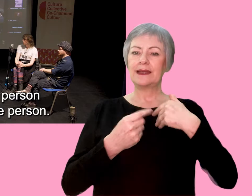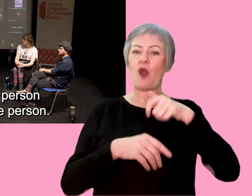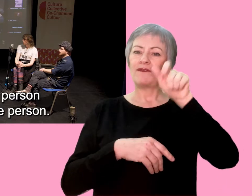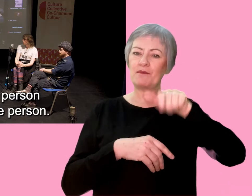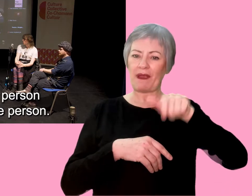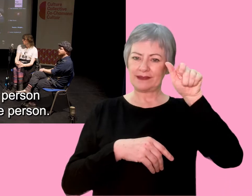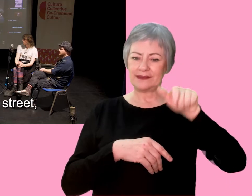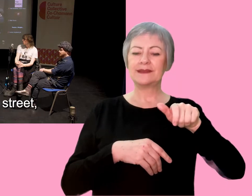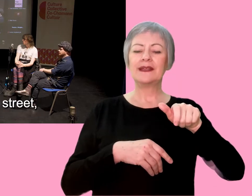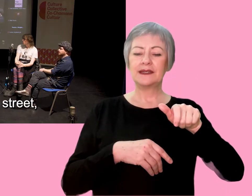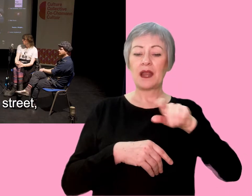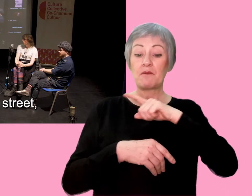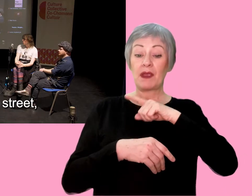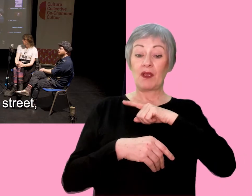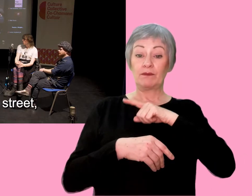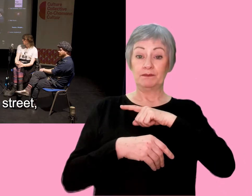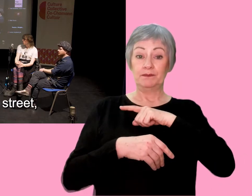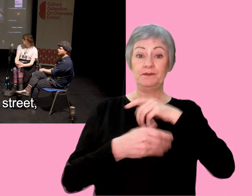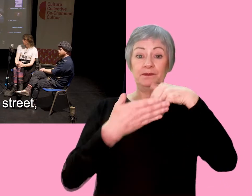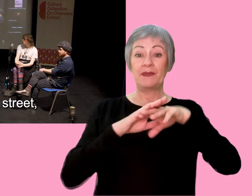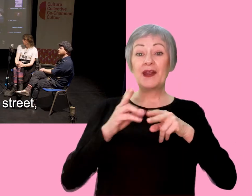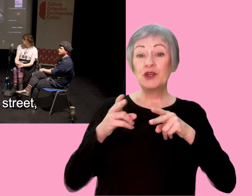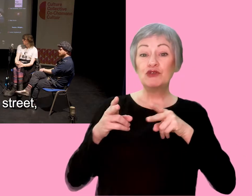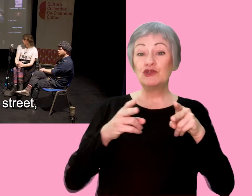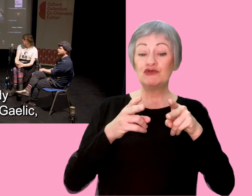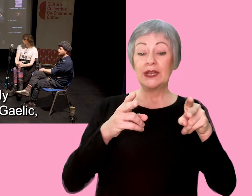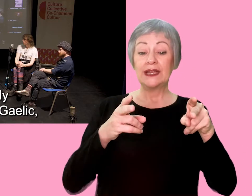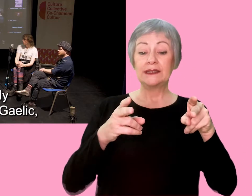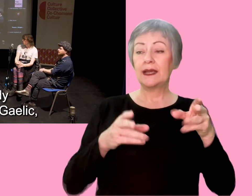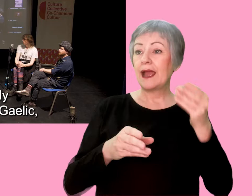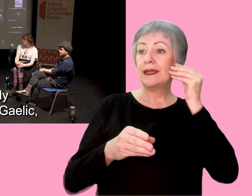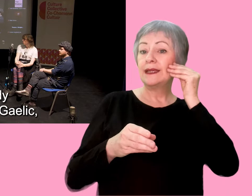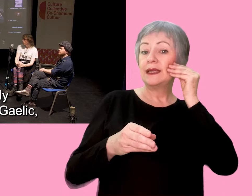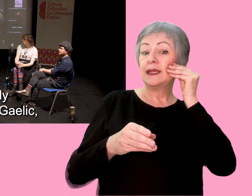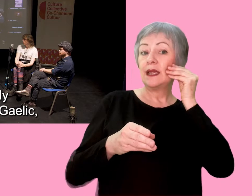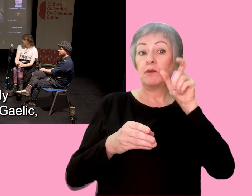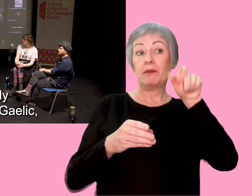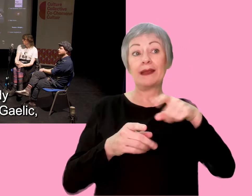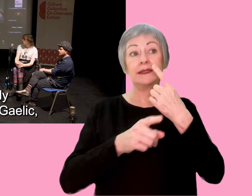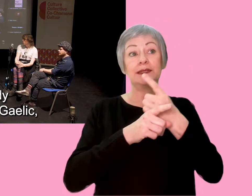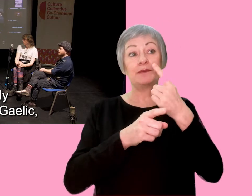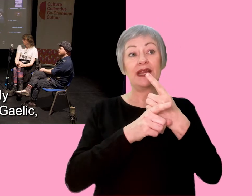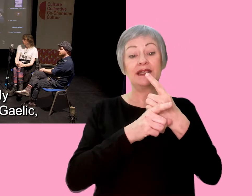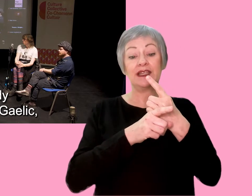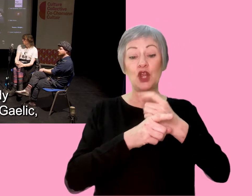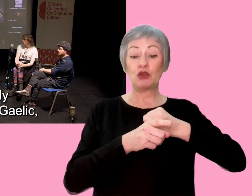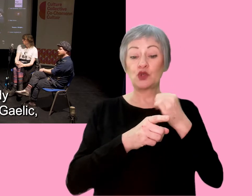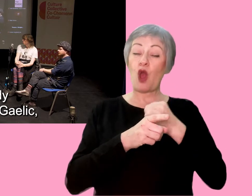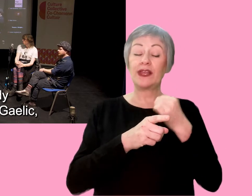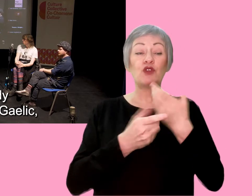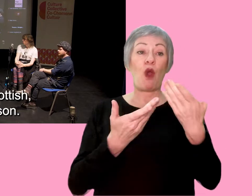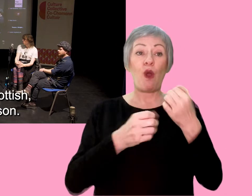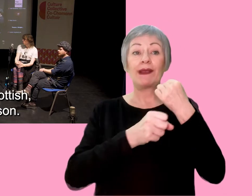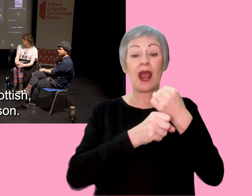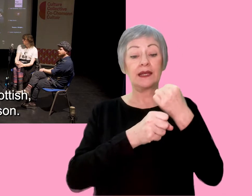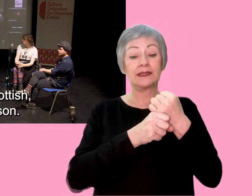the person, because if I'm in the street, I hear somebody speaking Scottish or